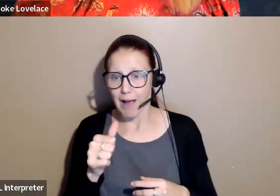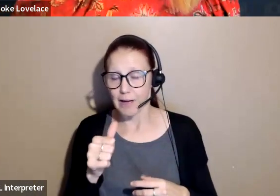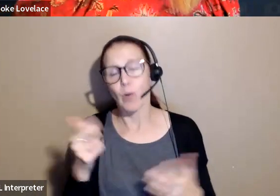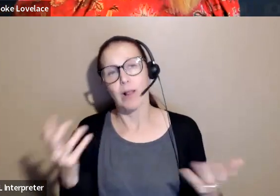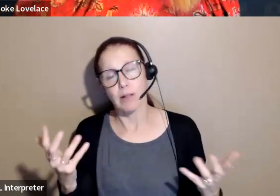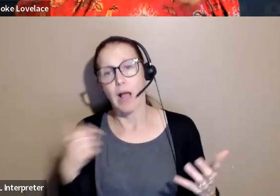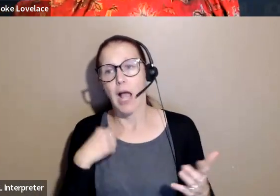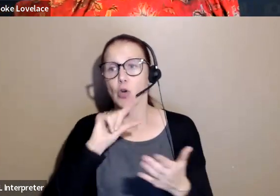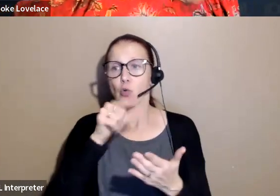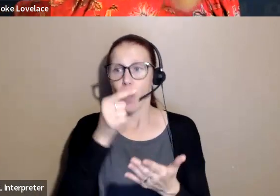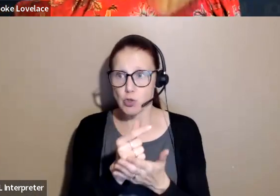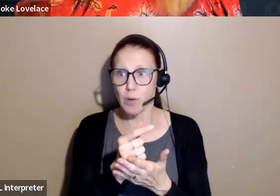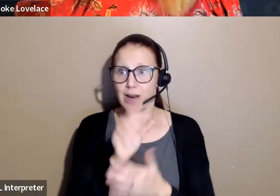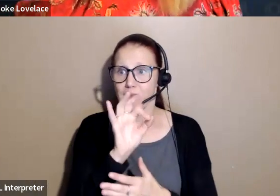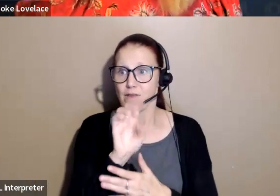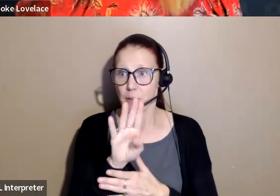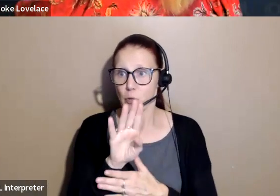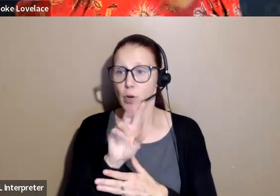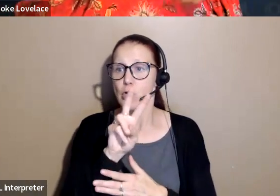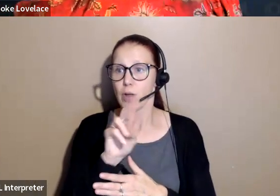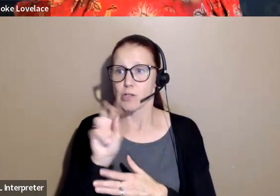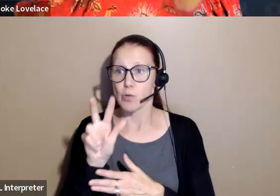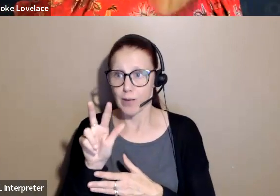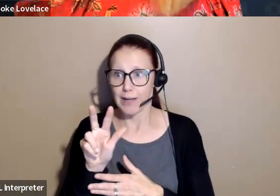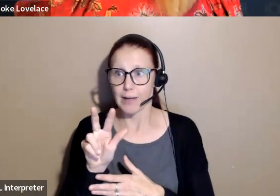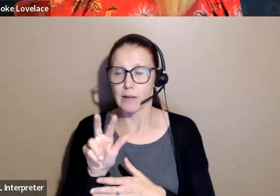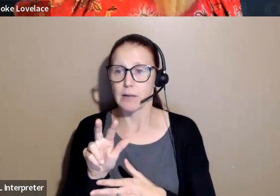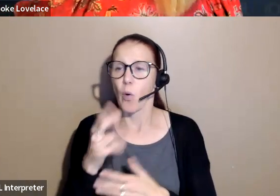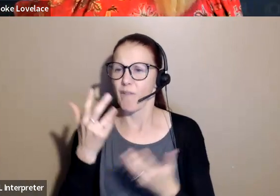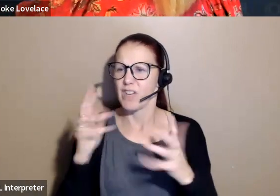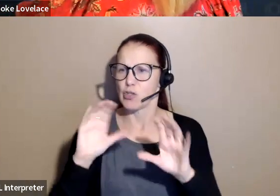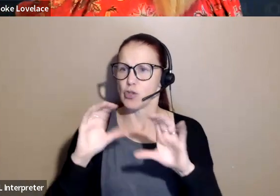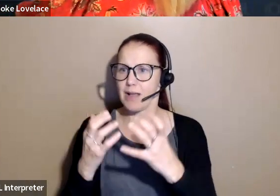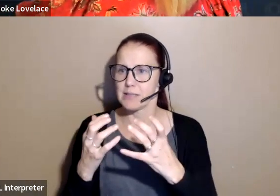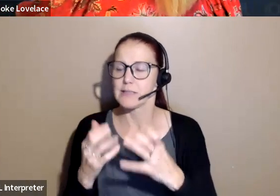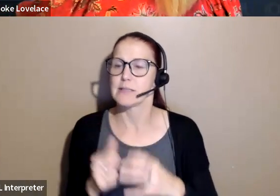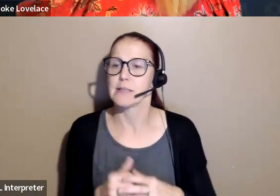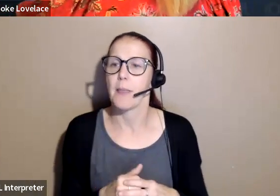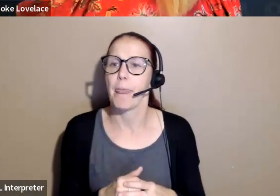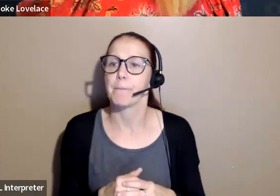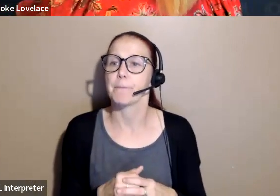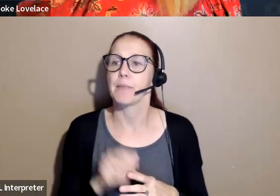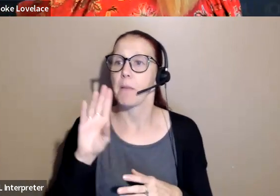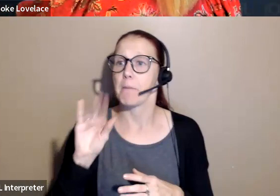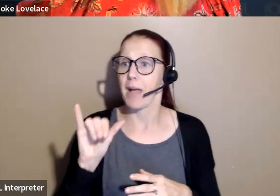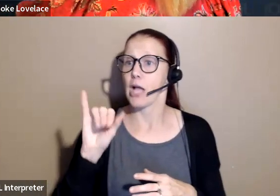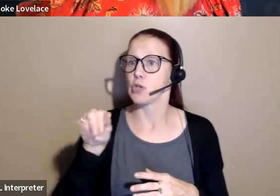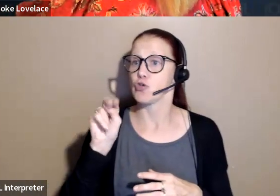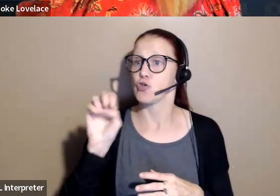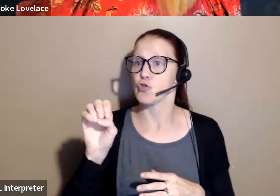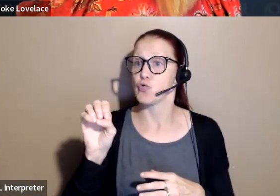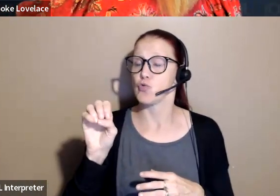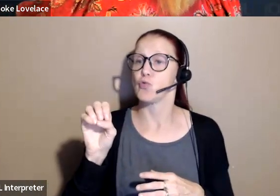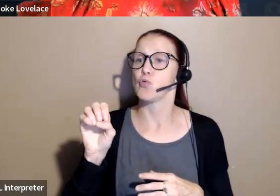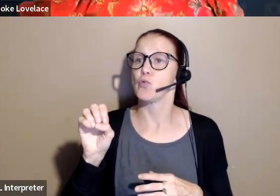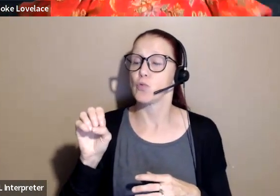I graduated in February of 2003, or finished classes. And by June of that